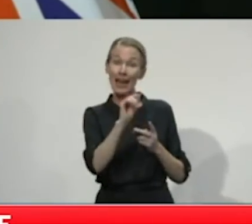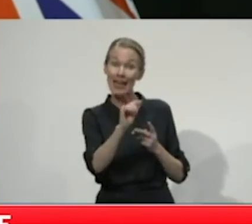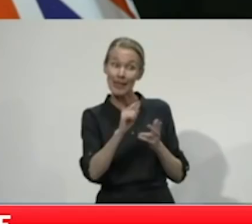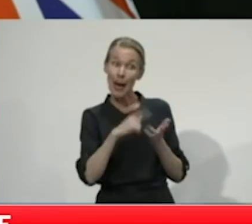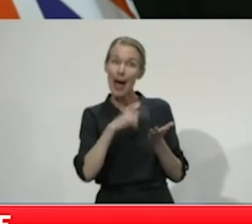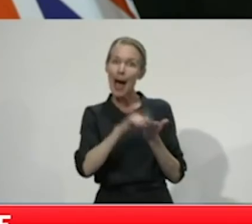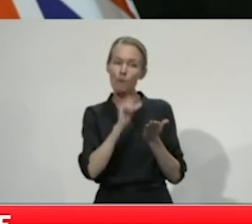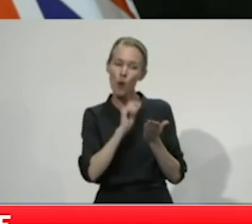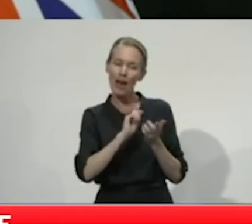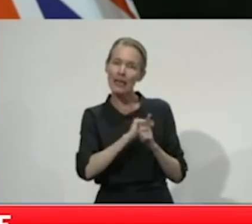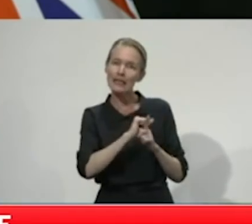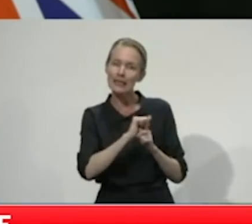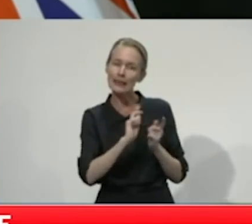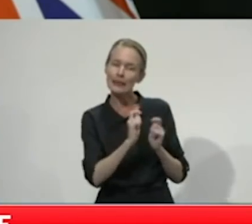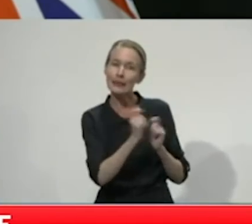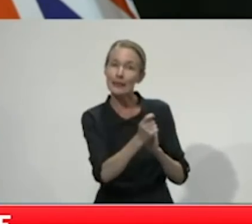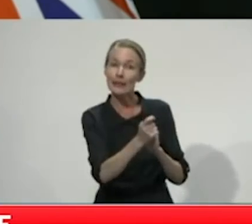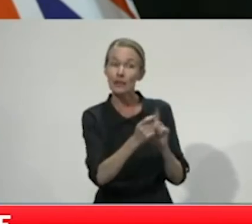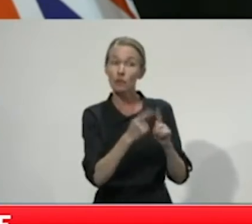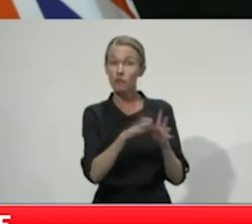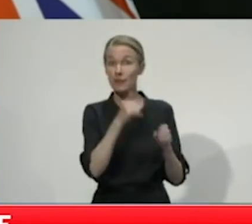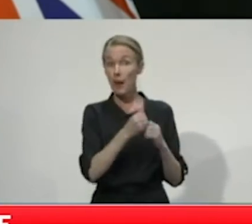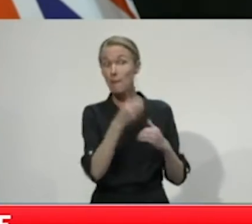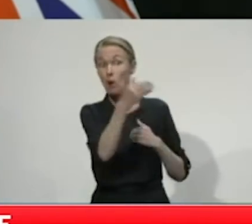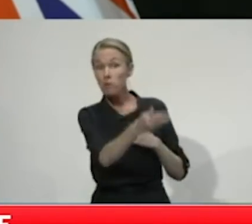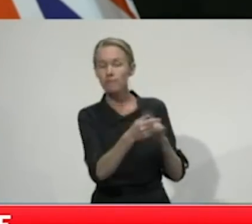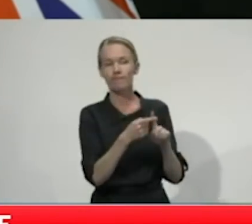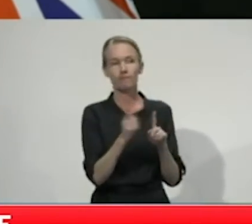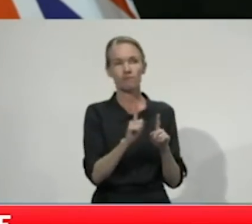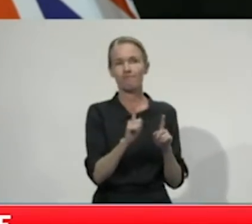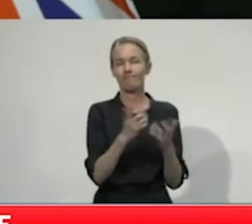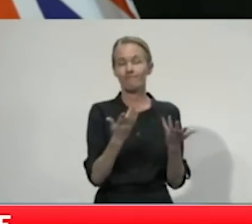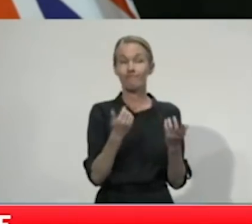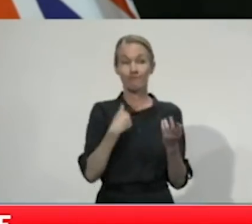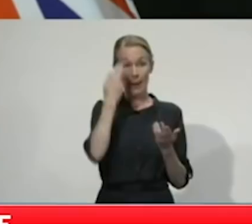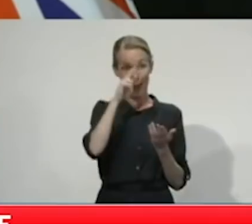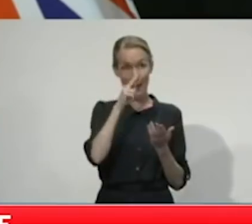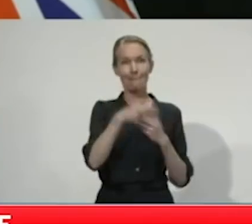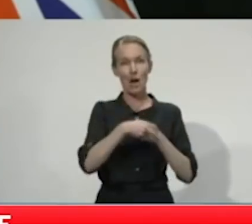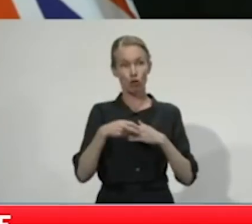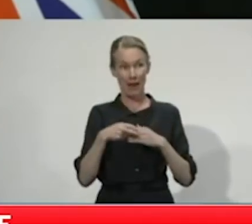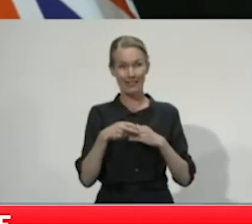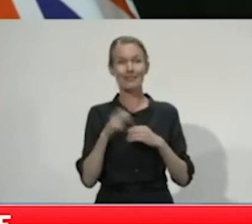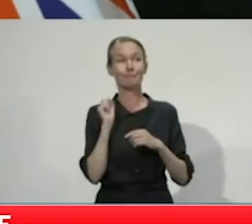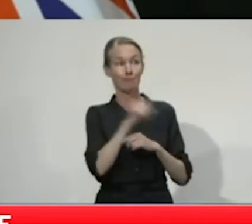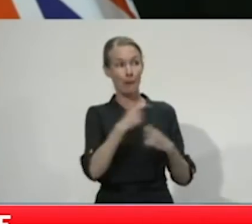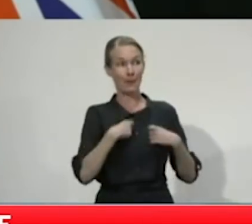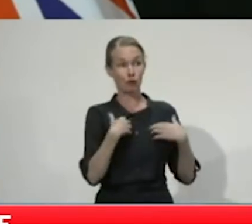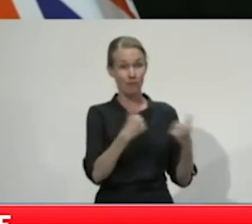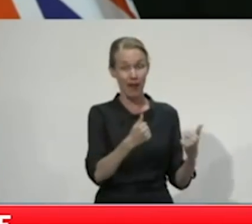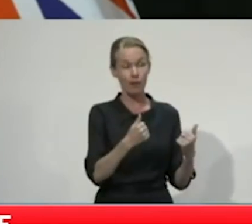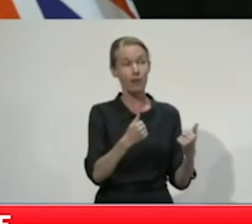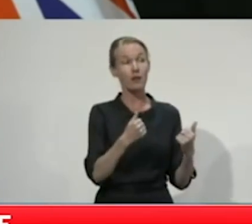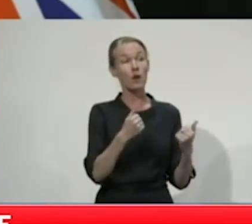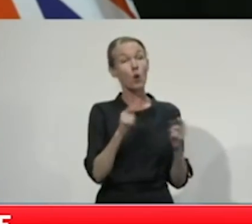to not only be registered, but if there is a case notified, for a message to be pushed out to people who may have been